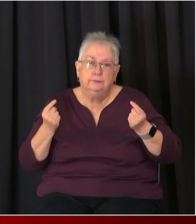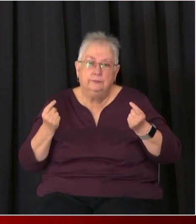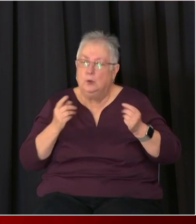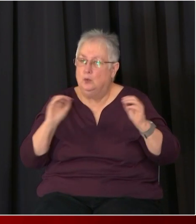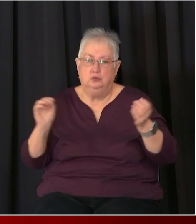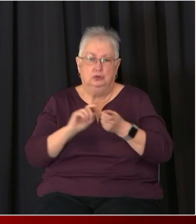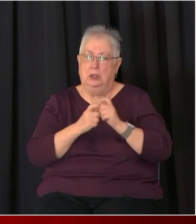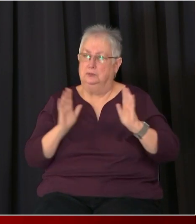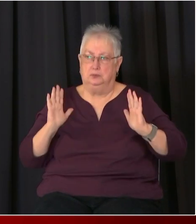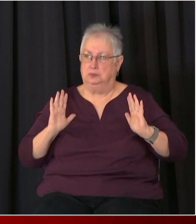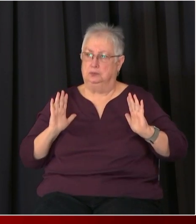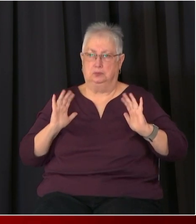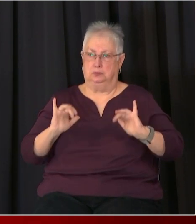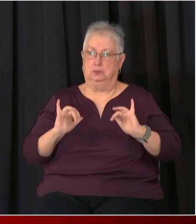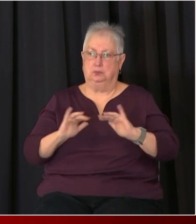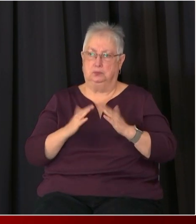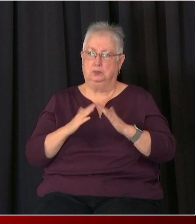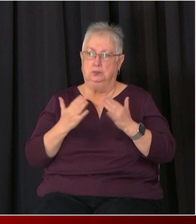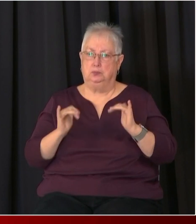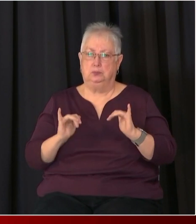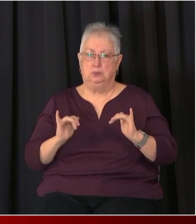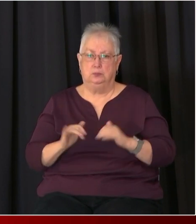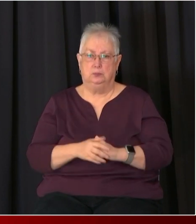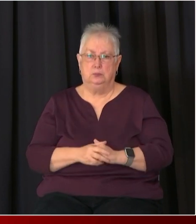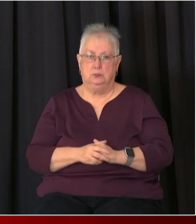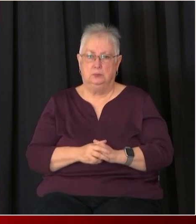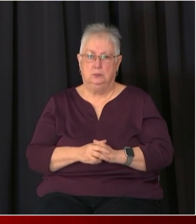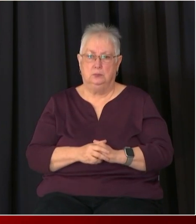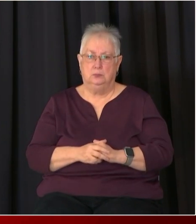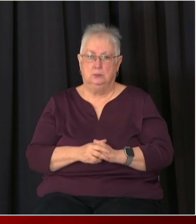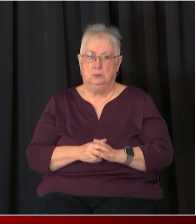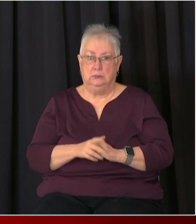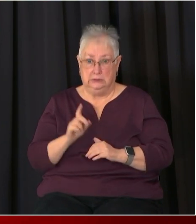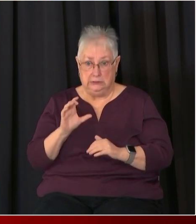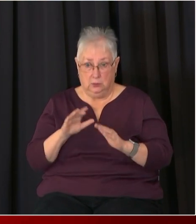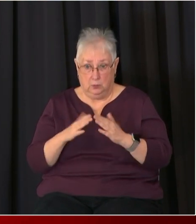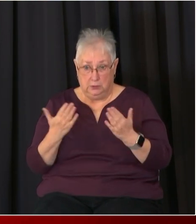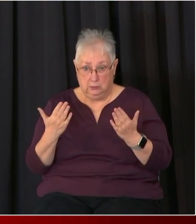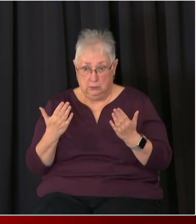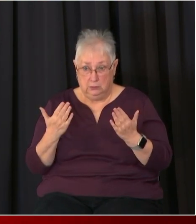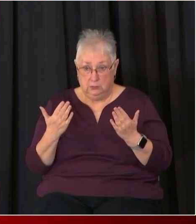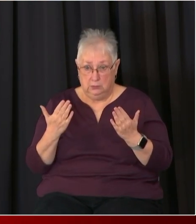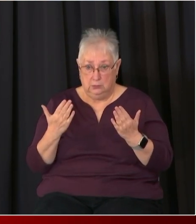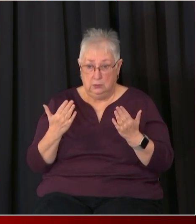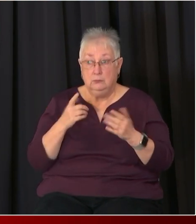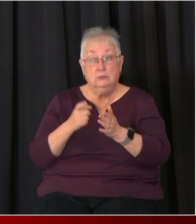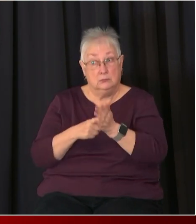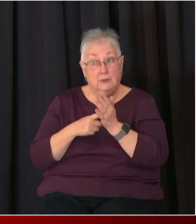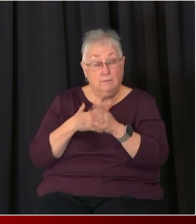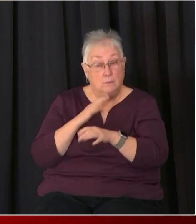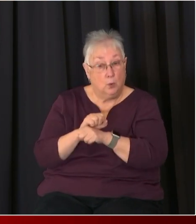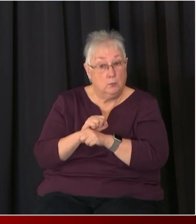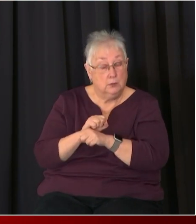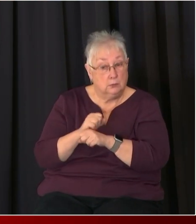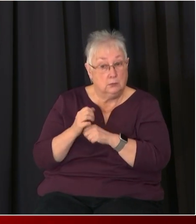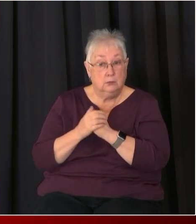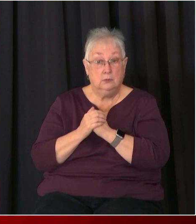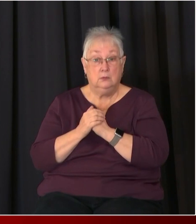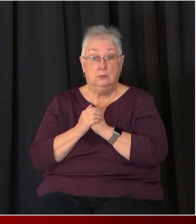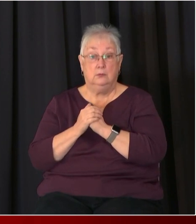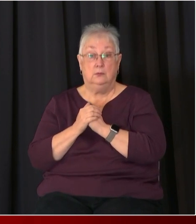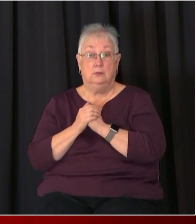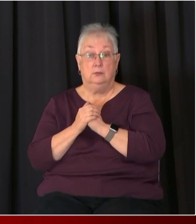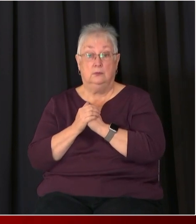to salons. I think you know in the district, you're required to have an appointment for a salon,